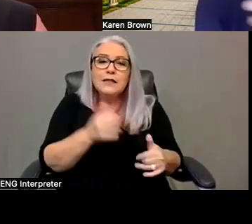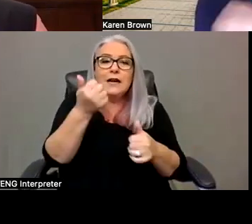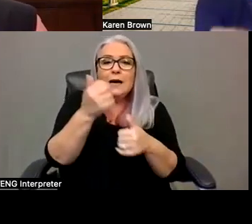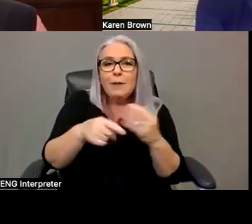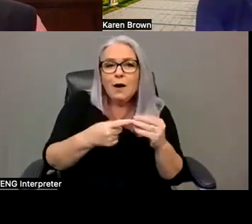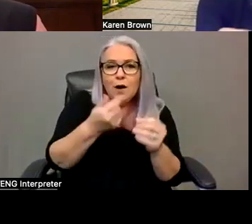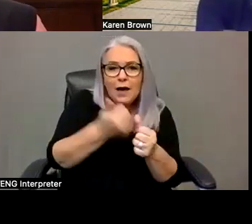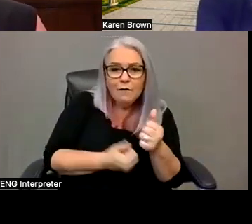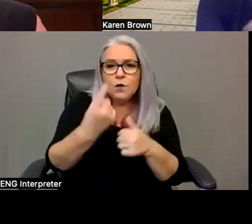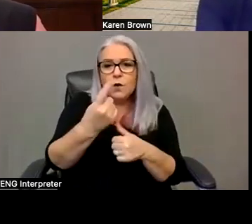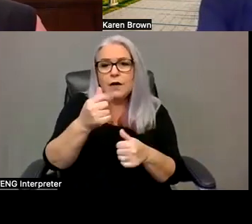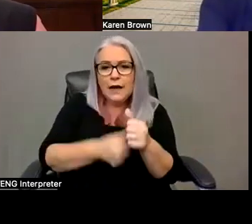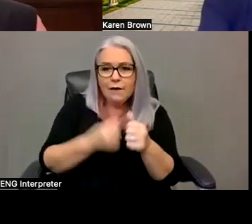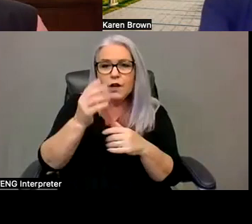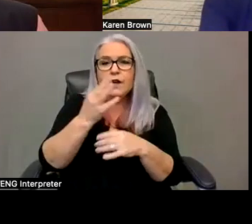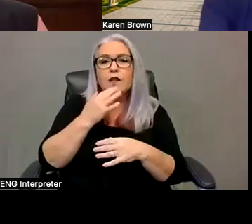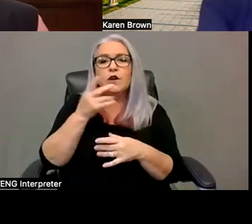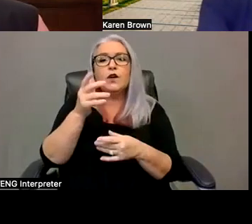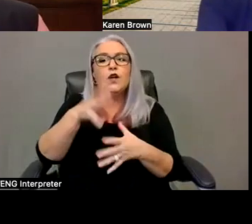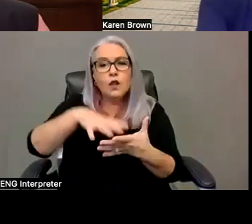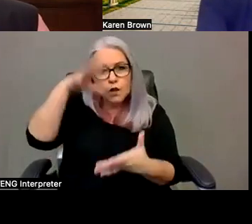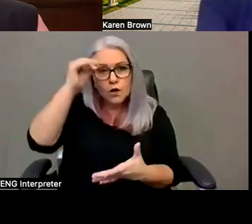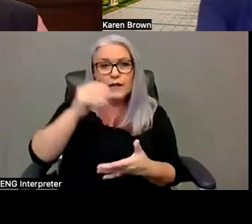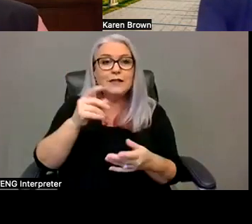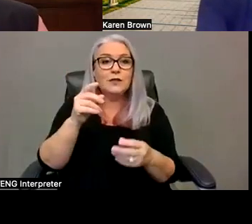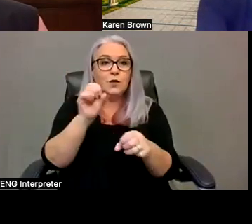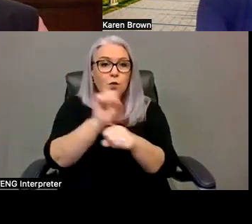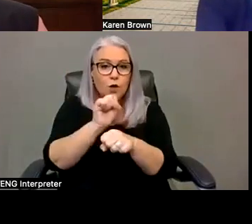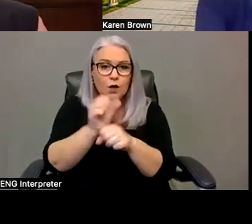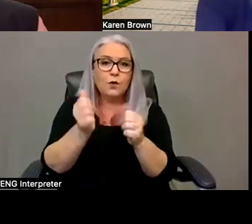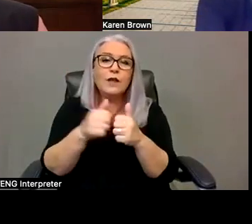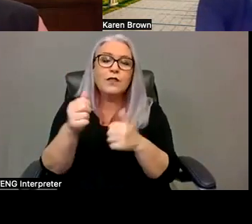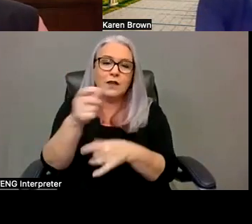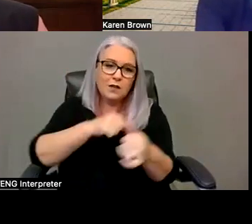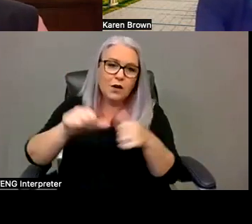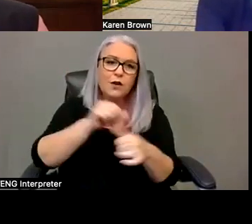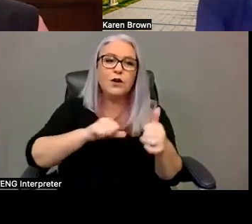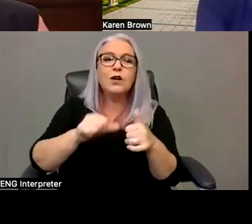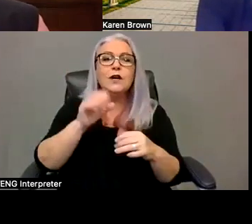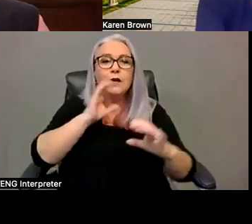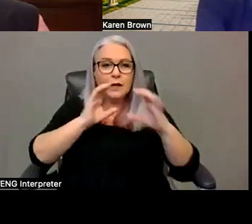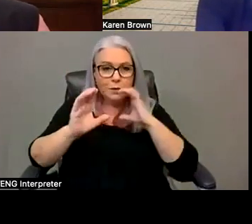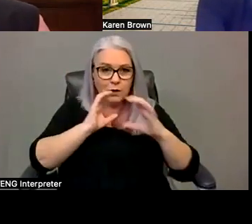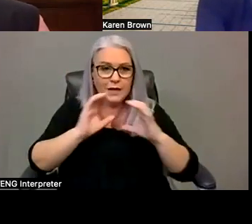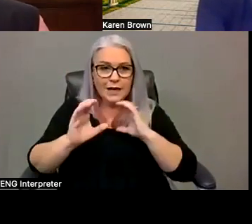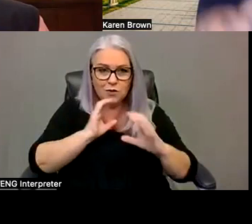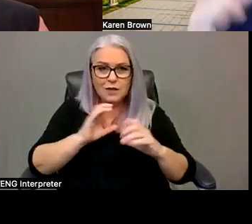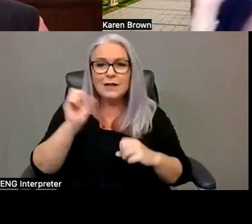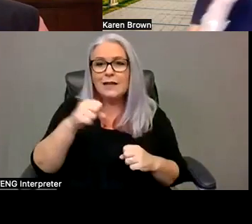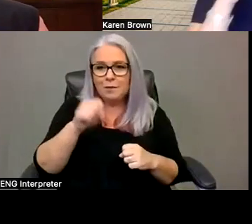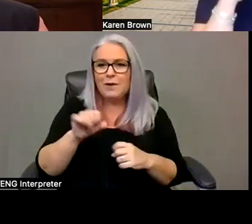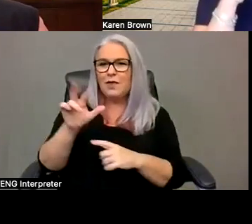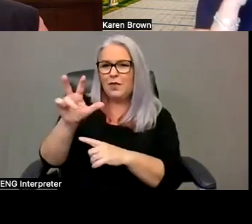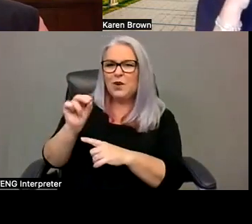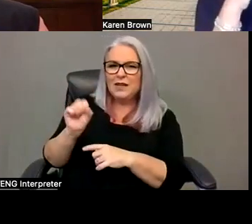color learning how to deal with one another. It really is a lot about communications, and I communications are believe that's very time. There were sensitive. 30 seconds